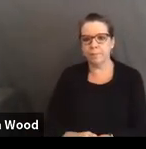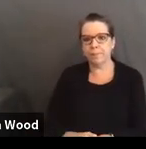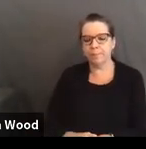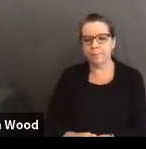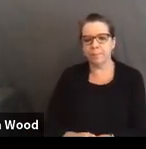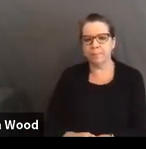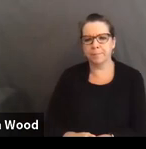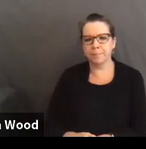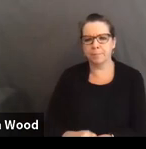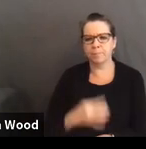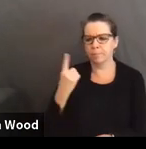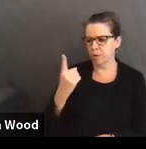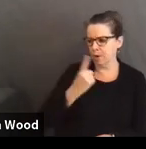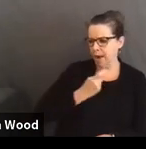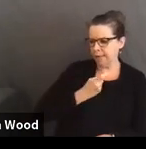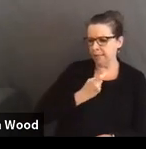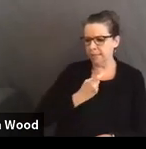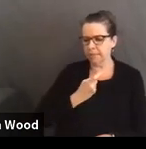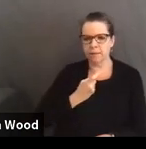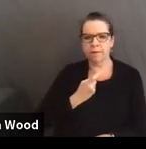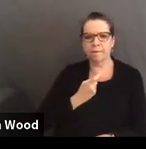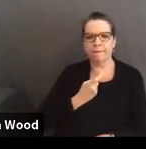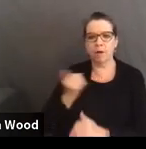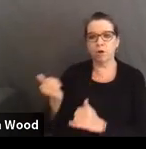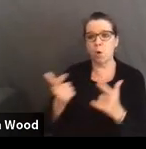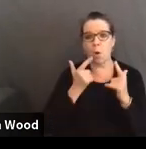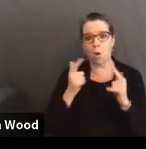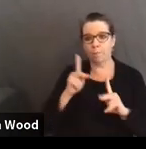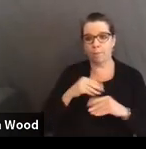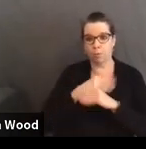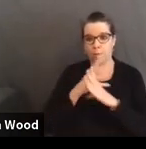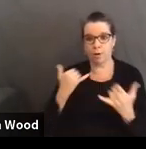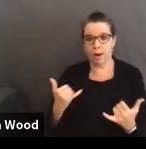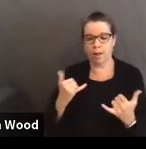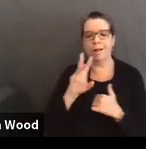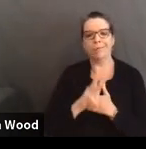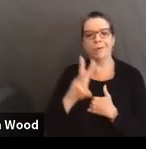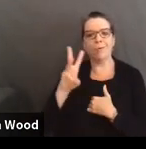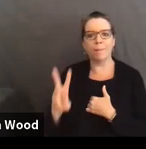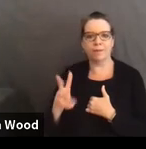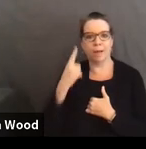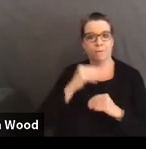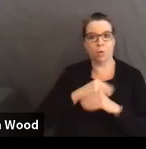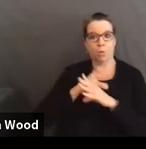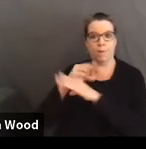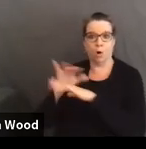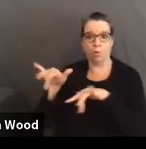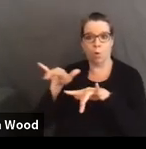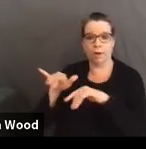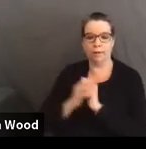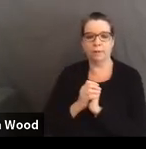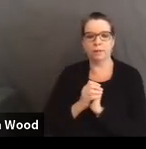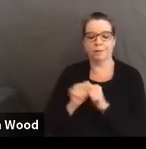Melissa, in addition, I just posted in the chat to all attendees the webpage for these webinars. So not only will it have